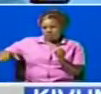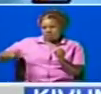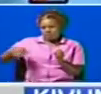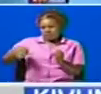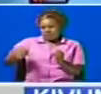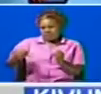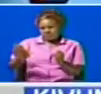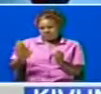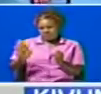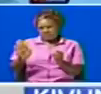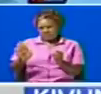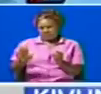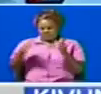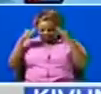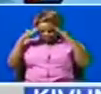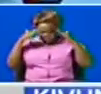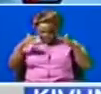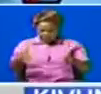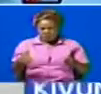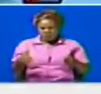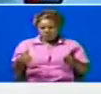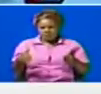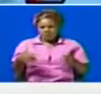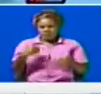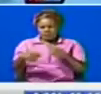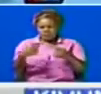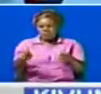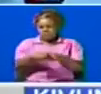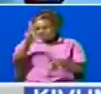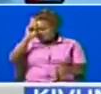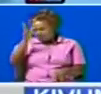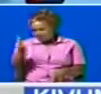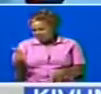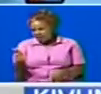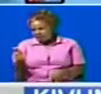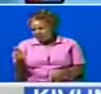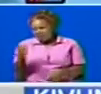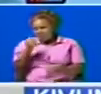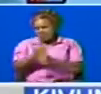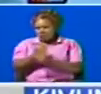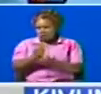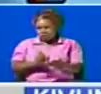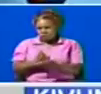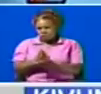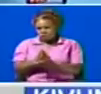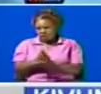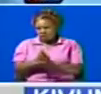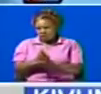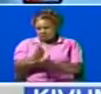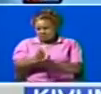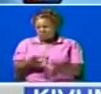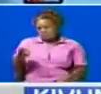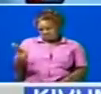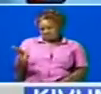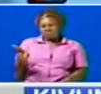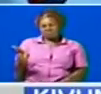been very adamant, even with a large contingent of police, saying that they will make sure, even if some of them are shot,